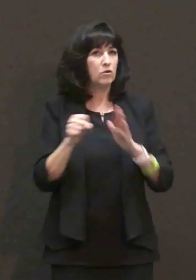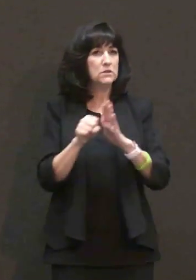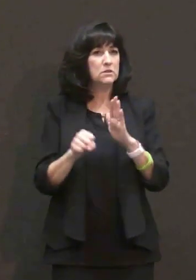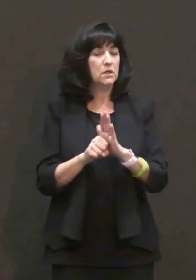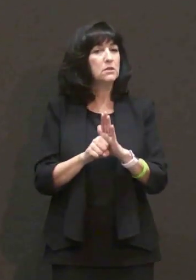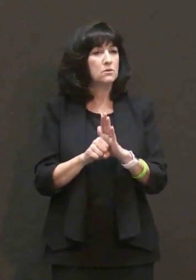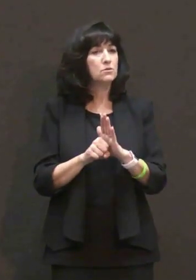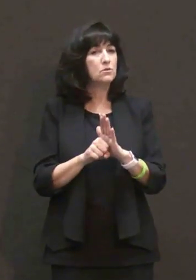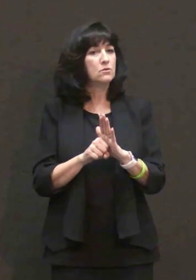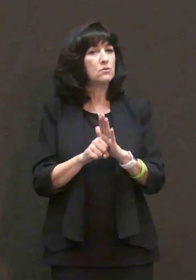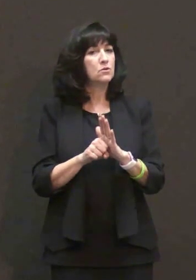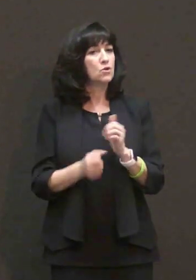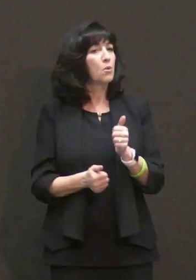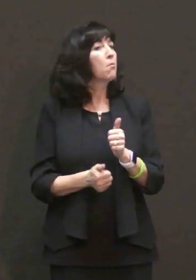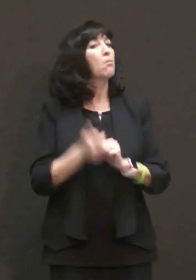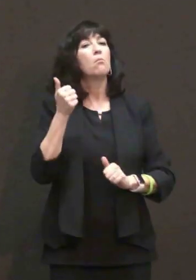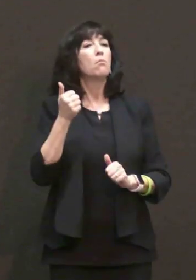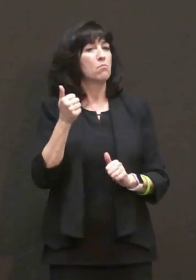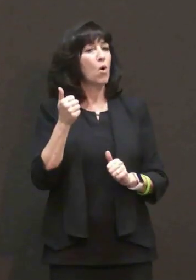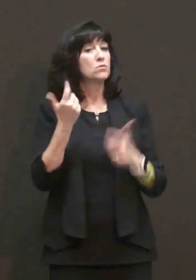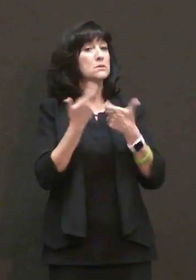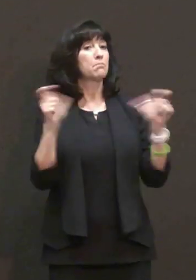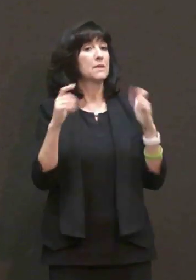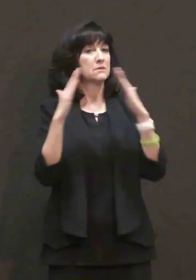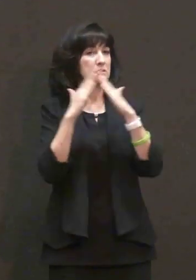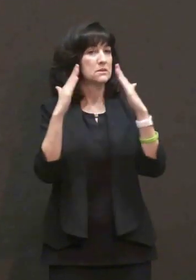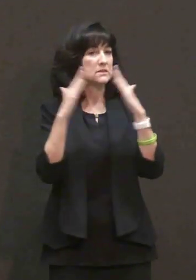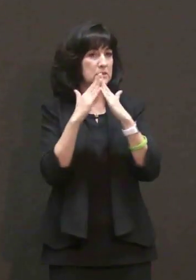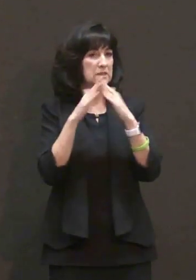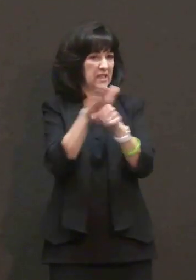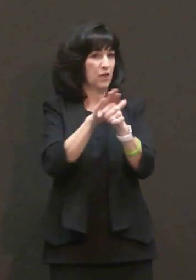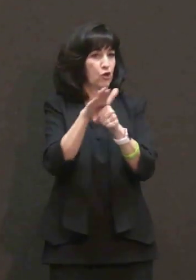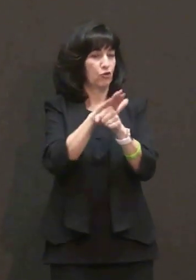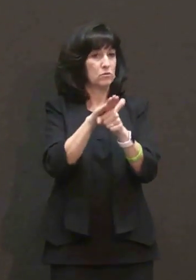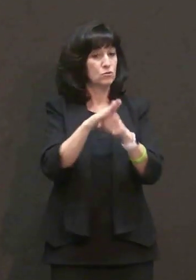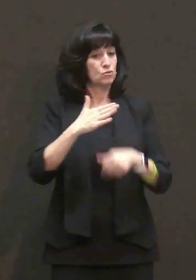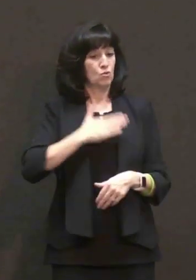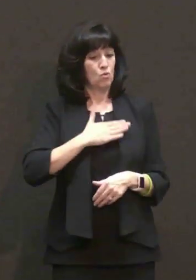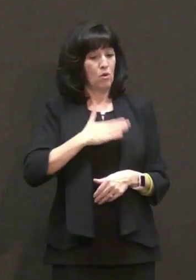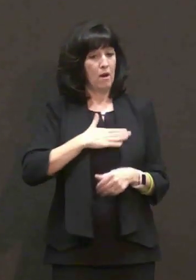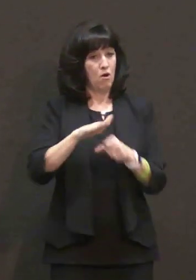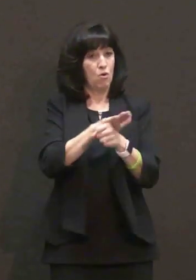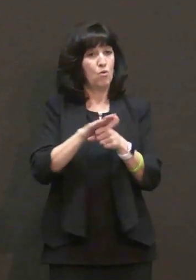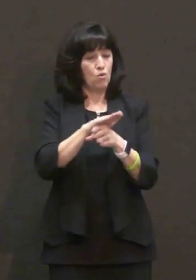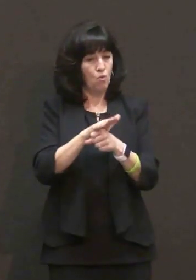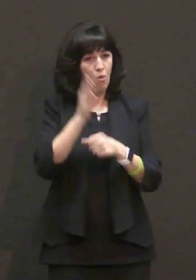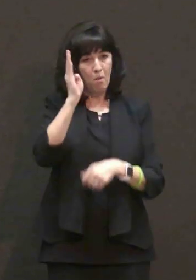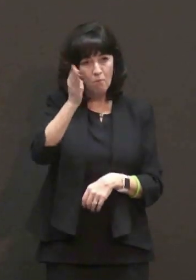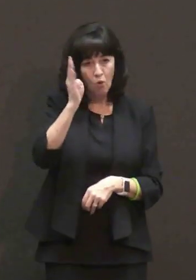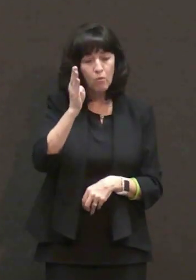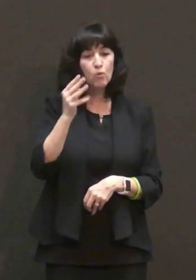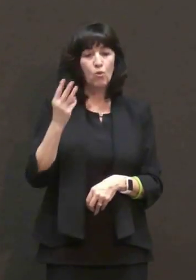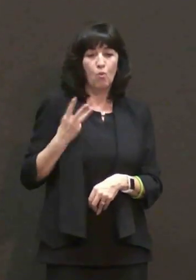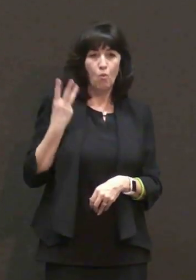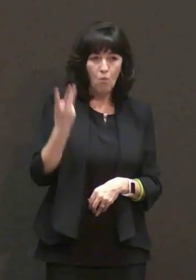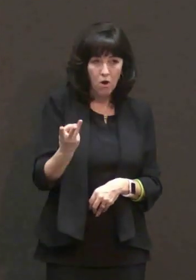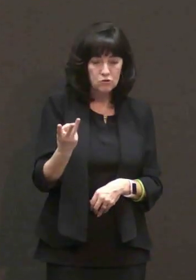mostly major metropolitan areas. So in our region, Baltimore, Washington,